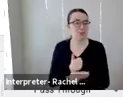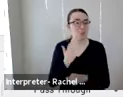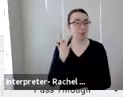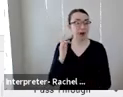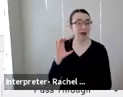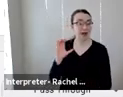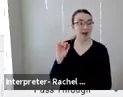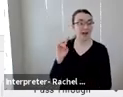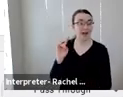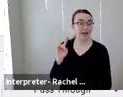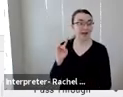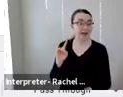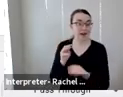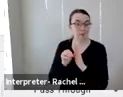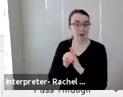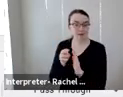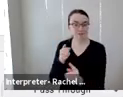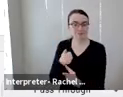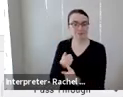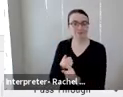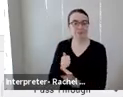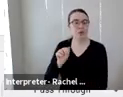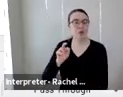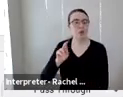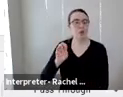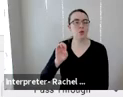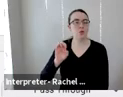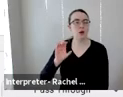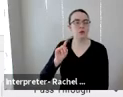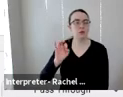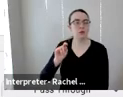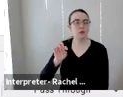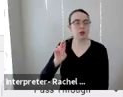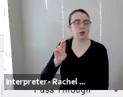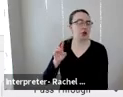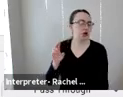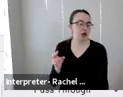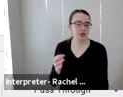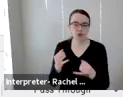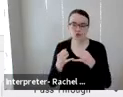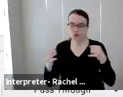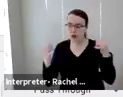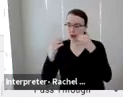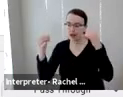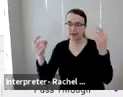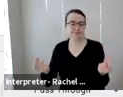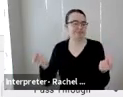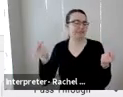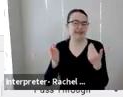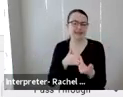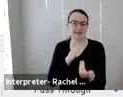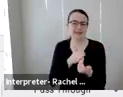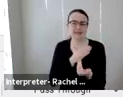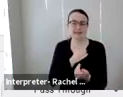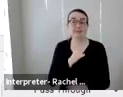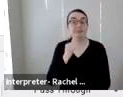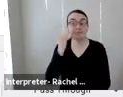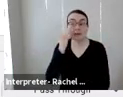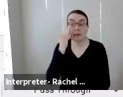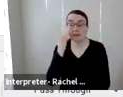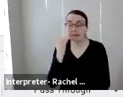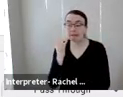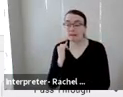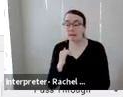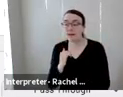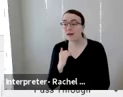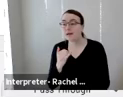just a rectilinear form. So I can just trace lines and bang, I have my right vanishing point. And if I do a